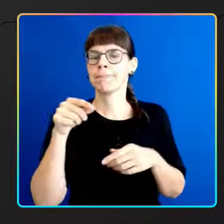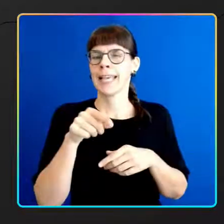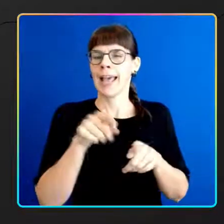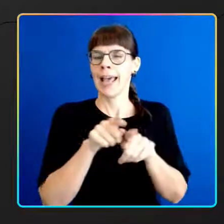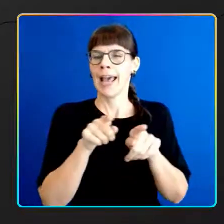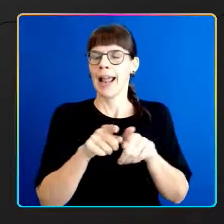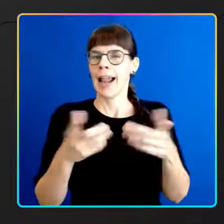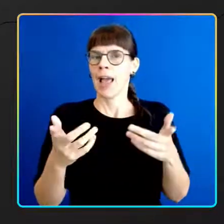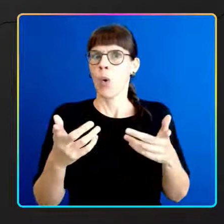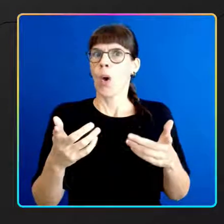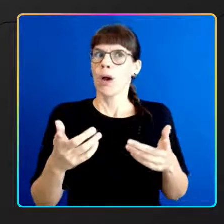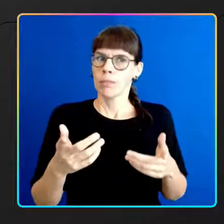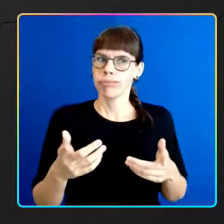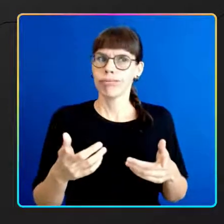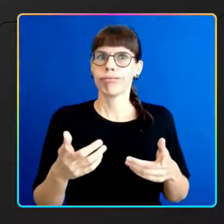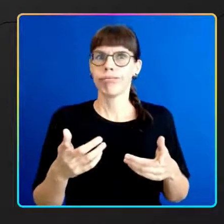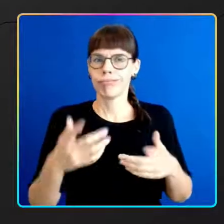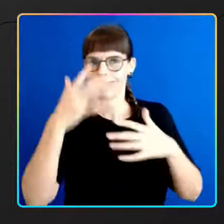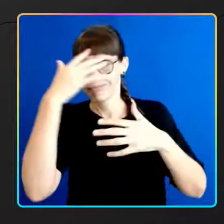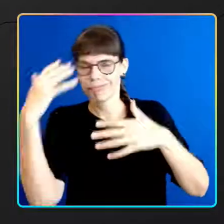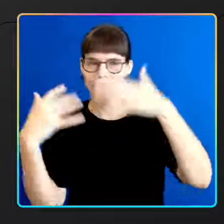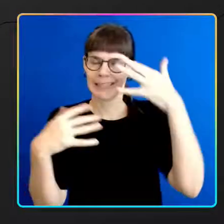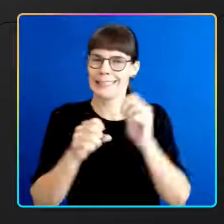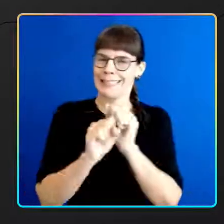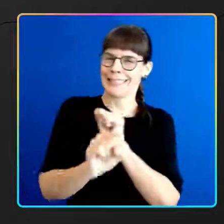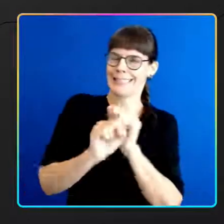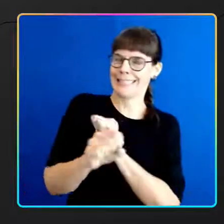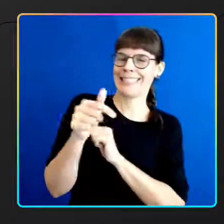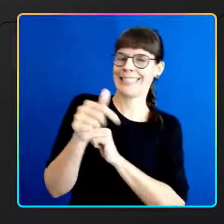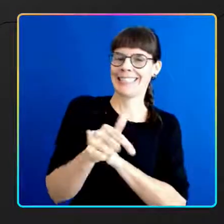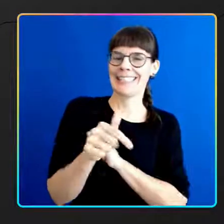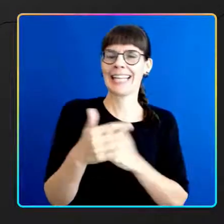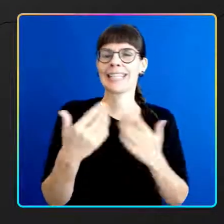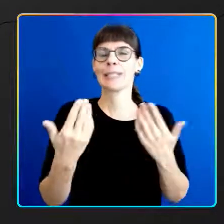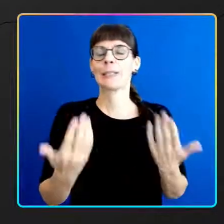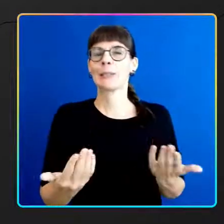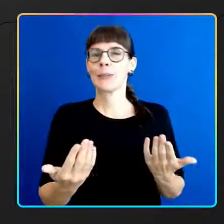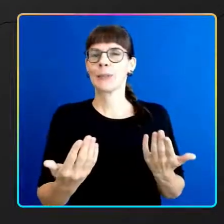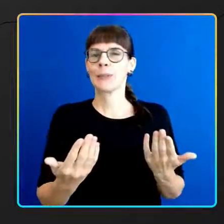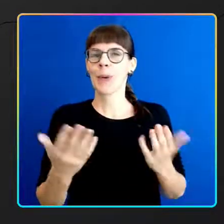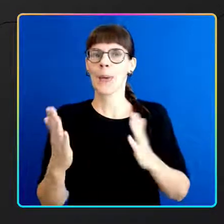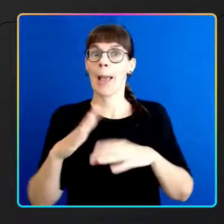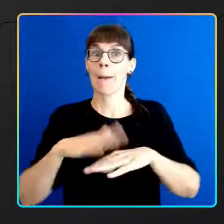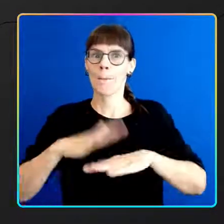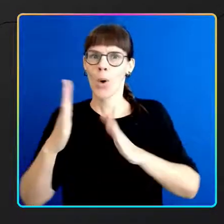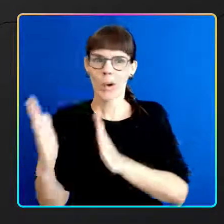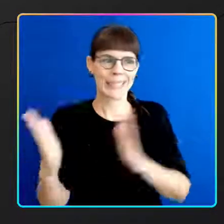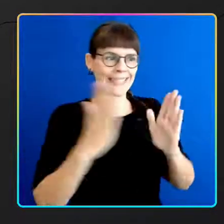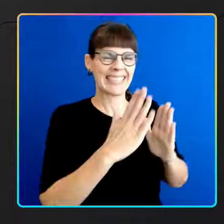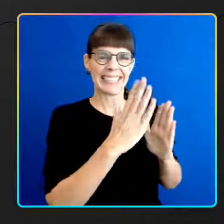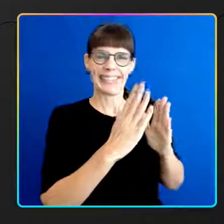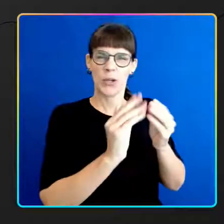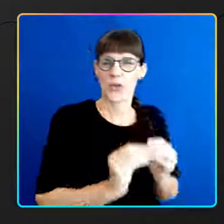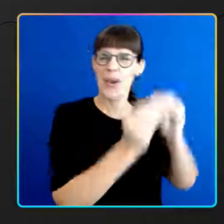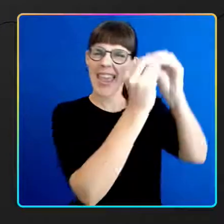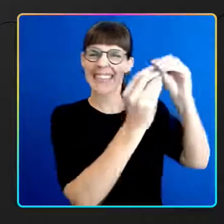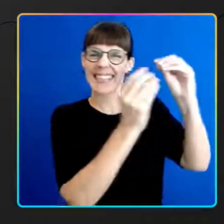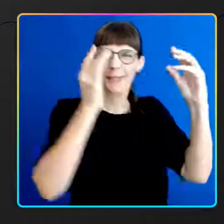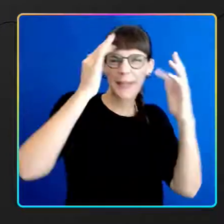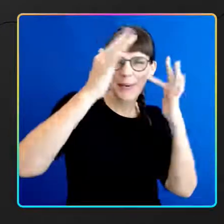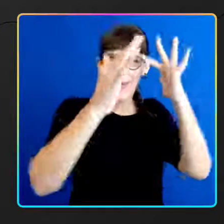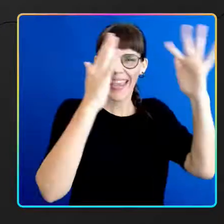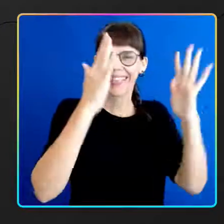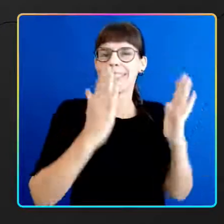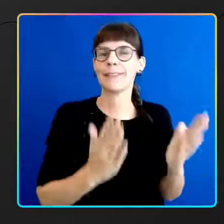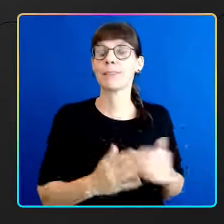hard not to do it, isn't it? So that must take a lot to get into the creative space first thing. But yeah, what else do you do during